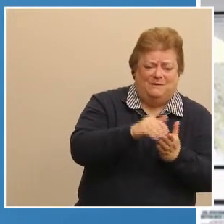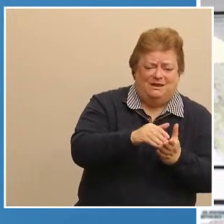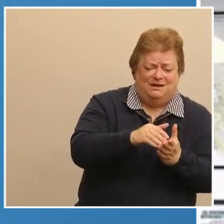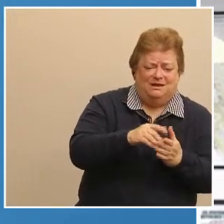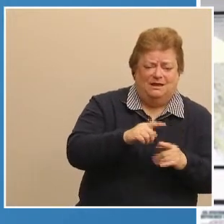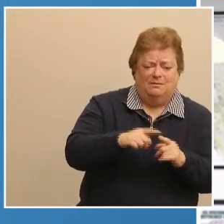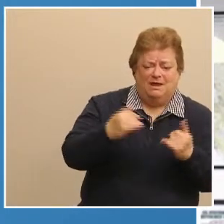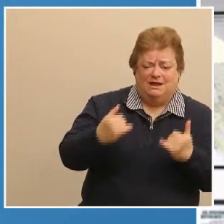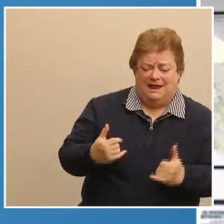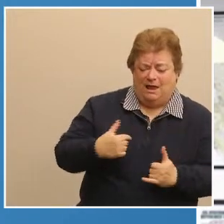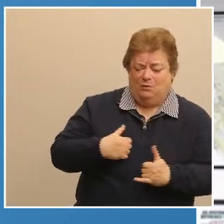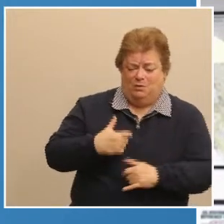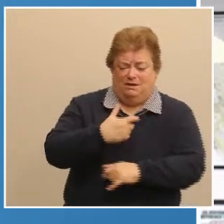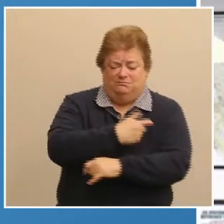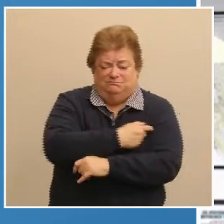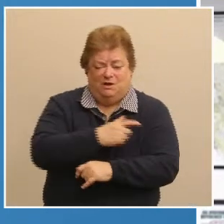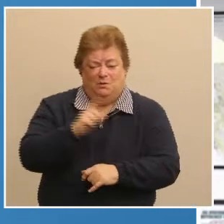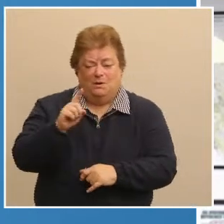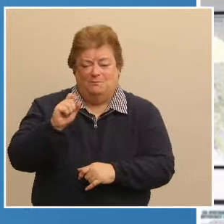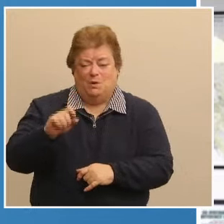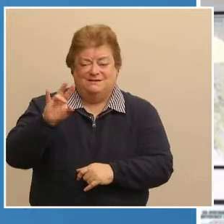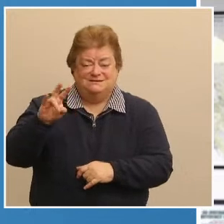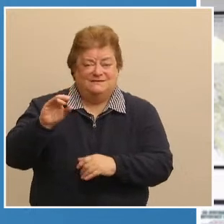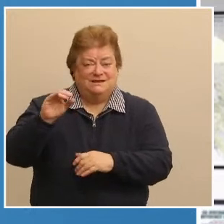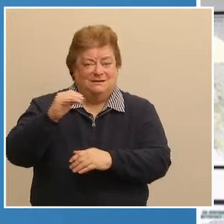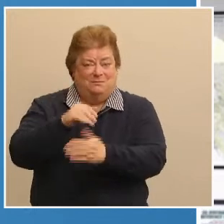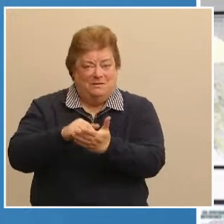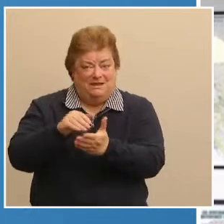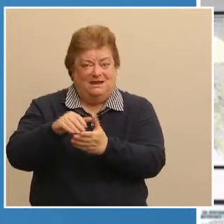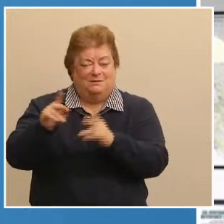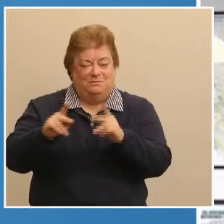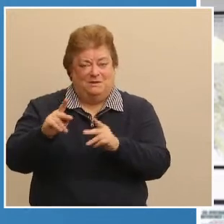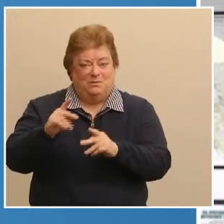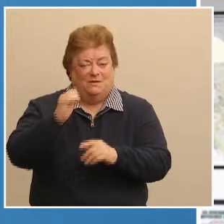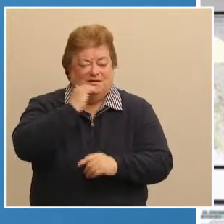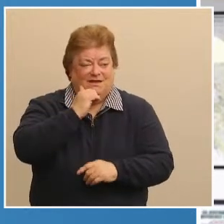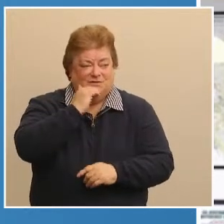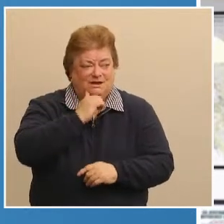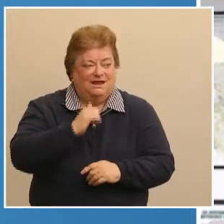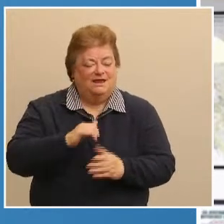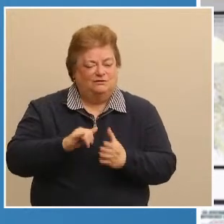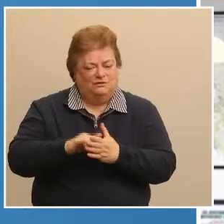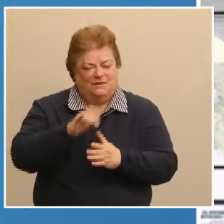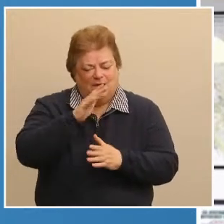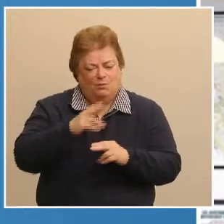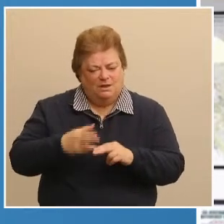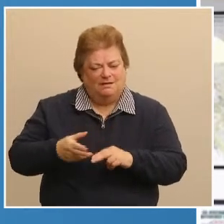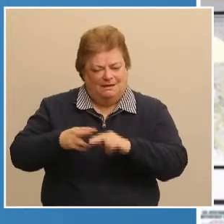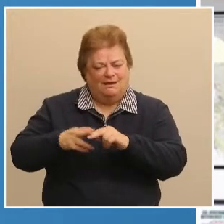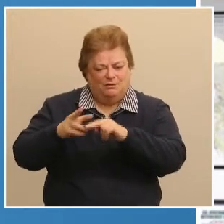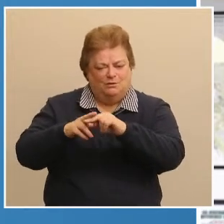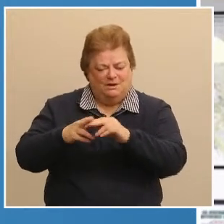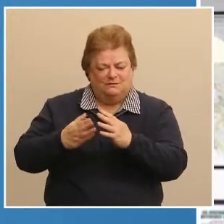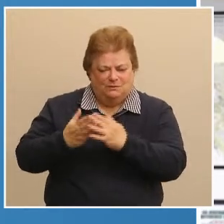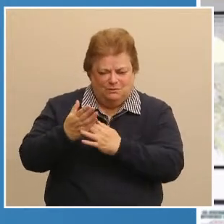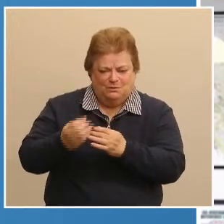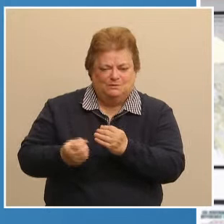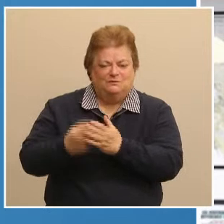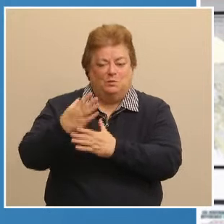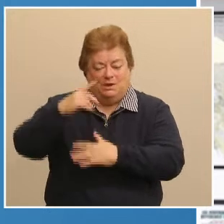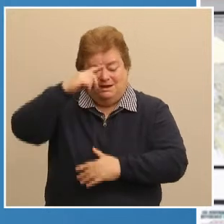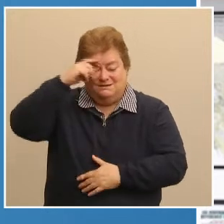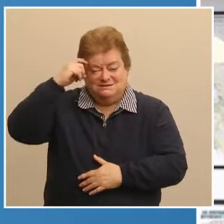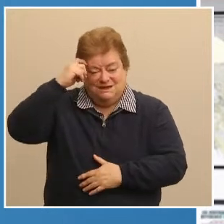about 1.7 million a day across the country. So this pace is increasing and will continue to increase through the spring and into